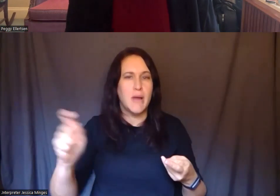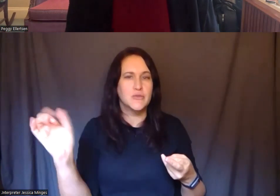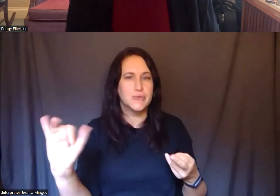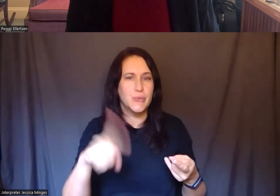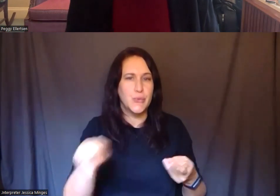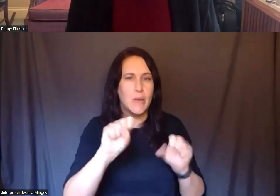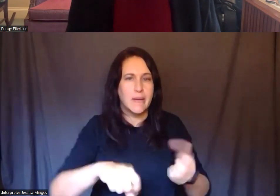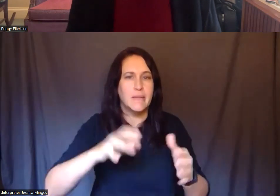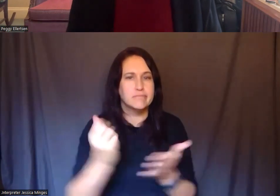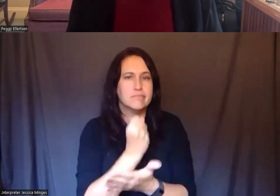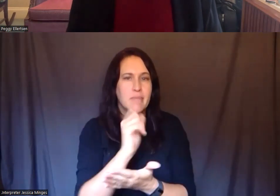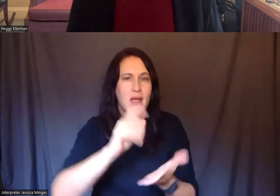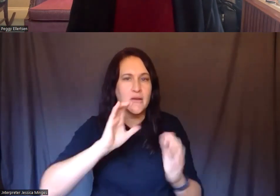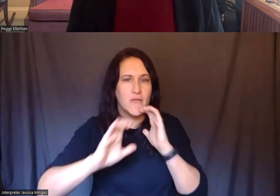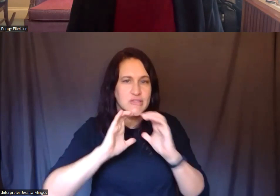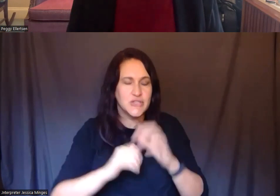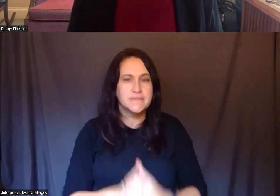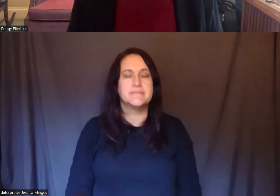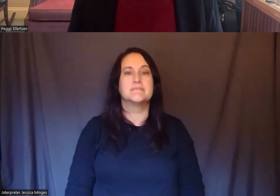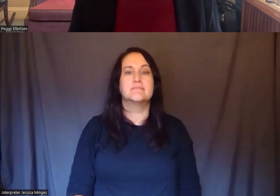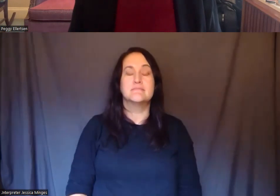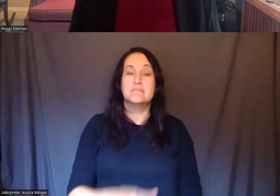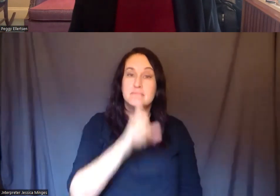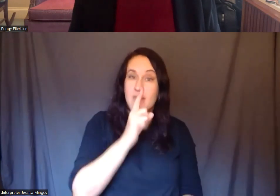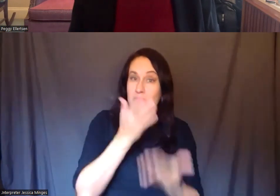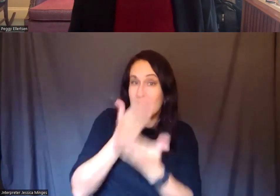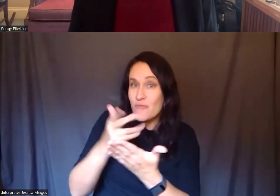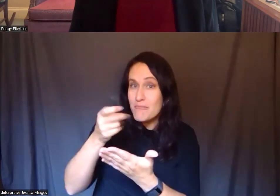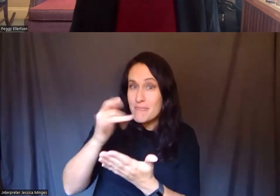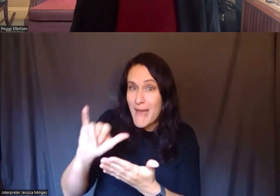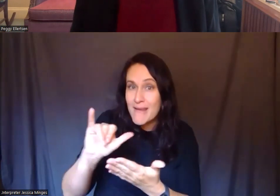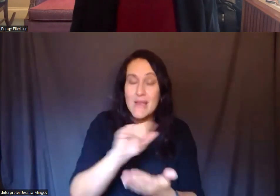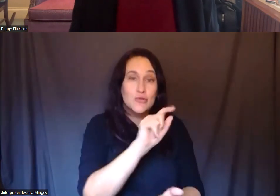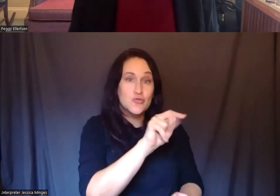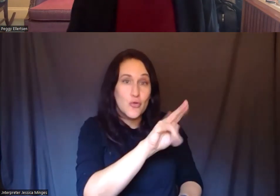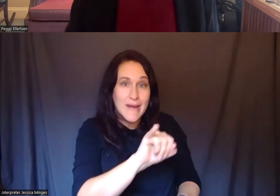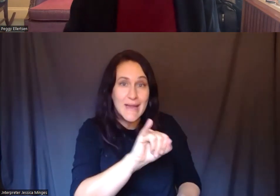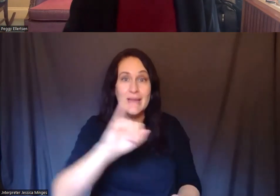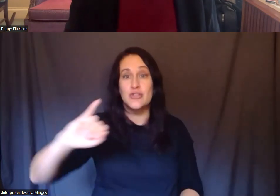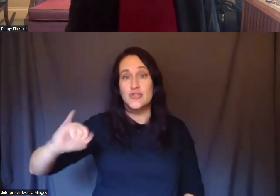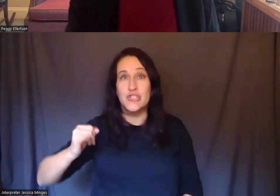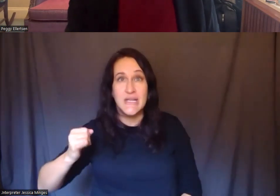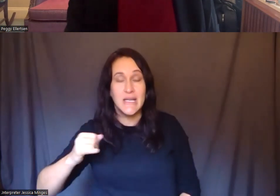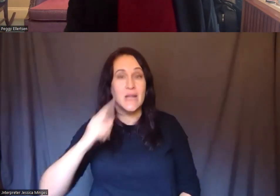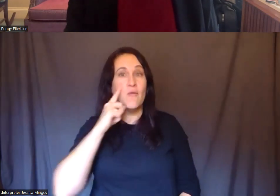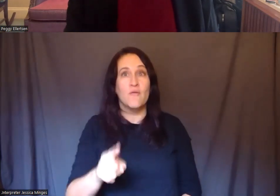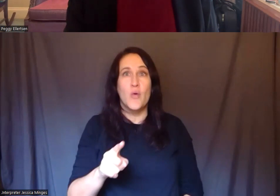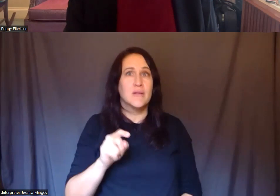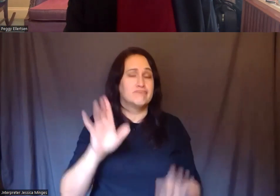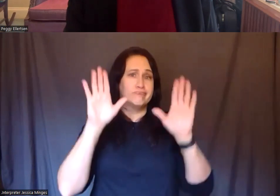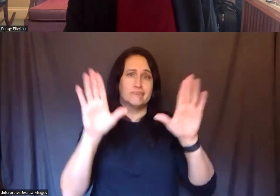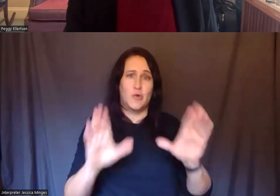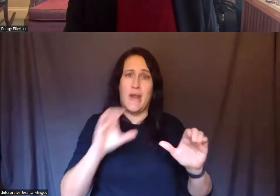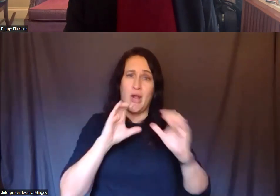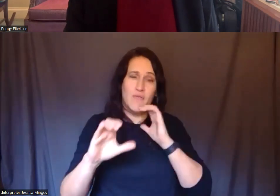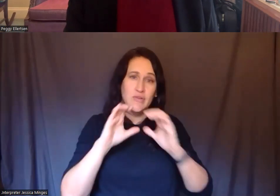conversations. I'm so grateful to you, Peggy, you, Tony, and to Jeannie for this great